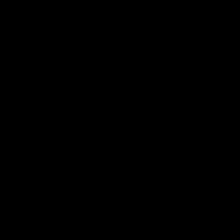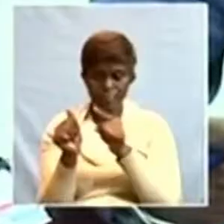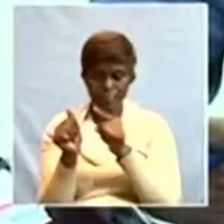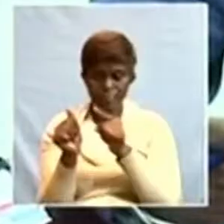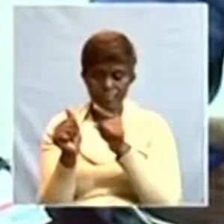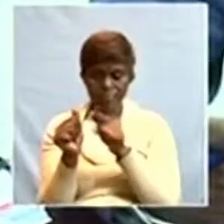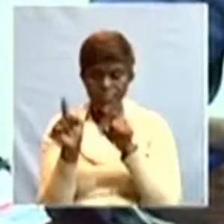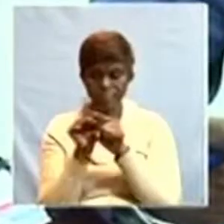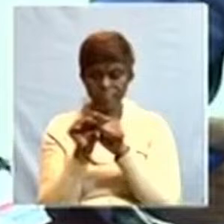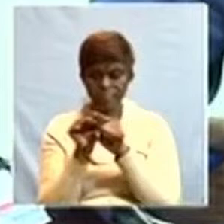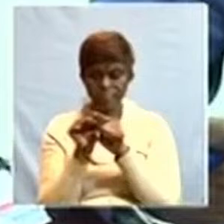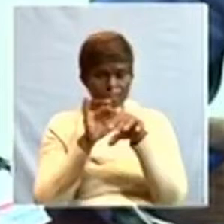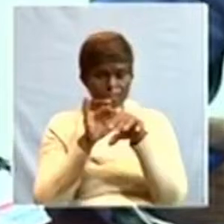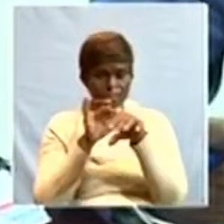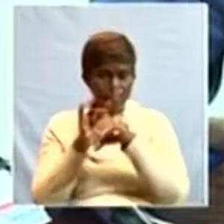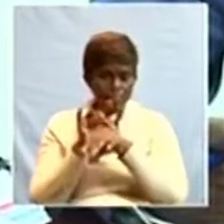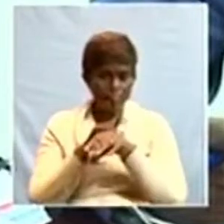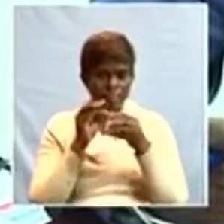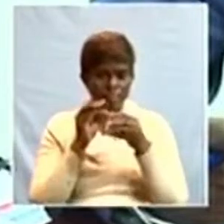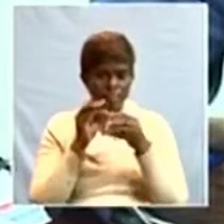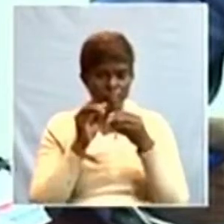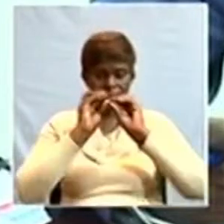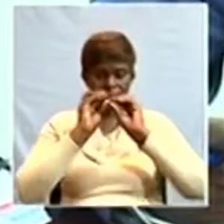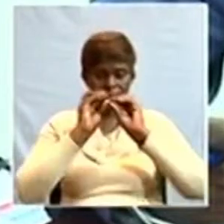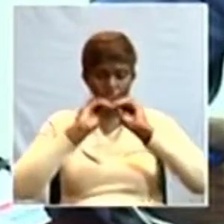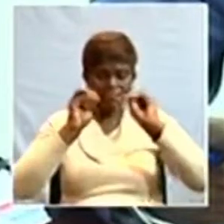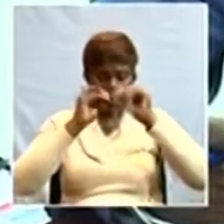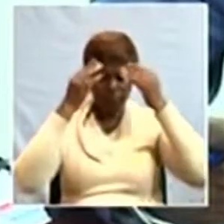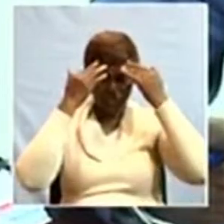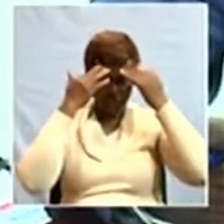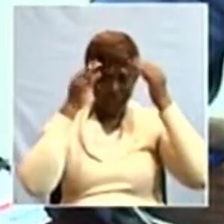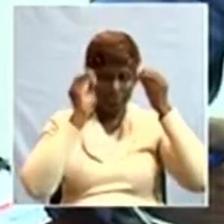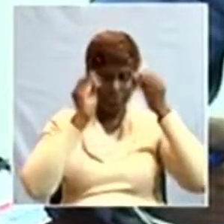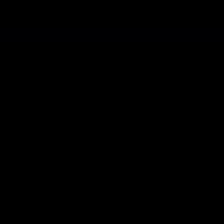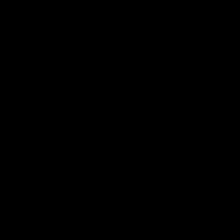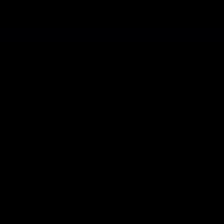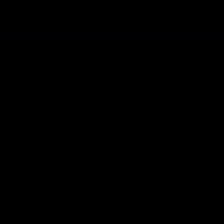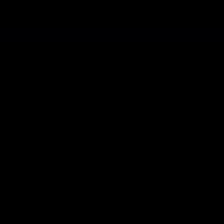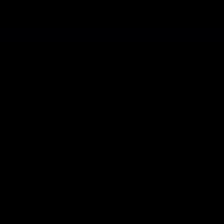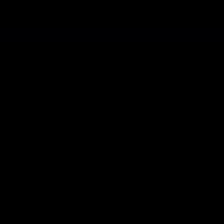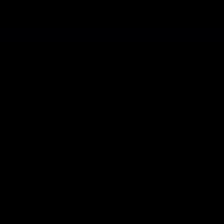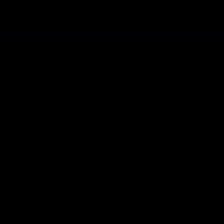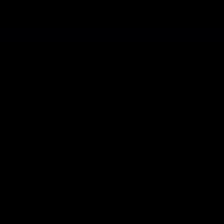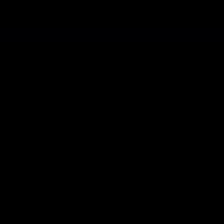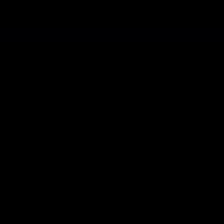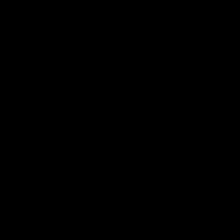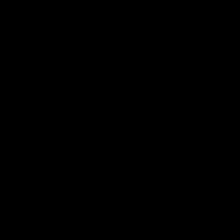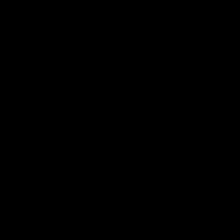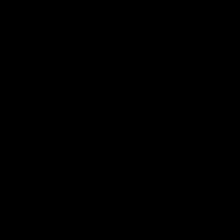Action is only touching on sensitizing, but